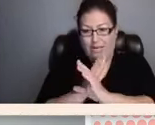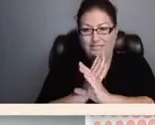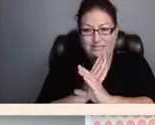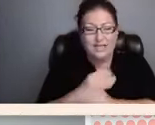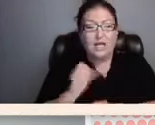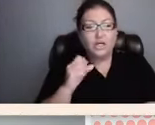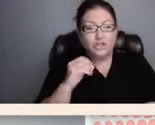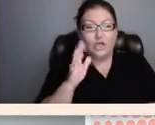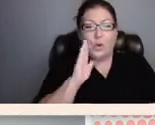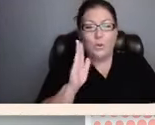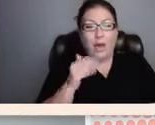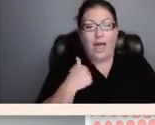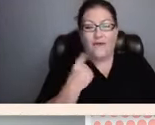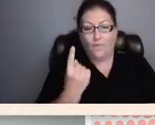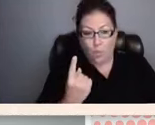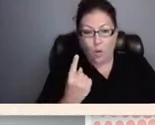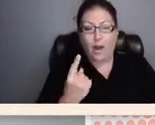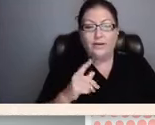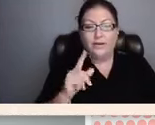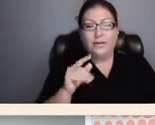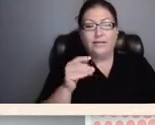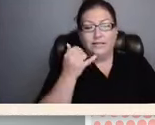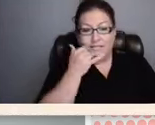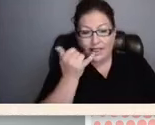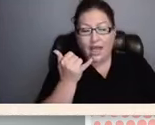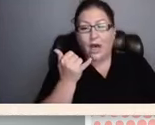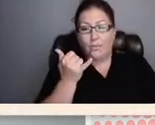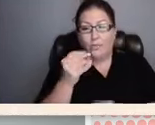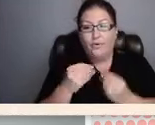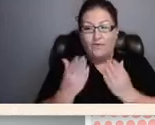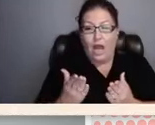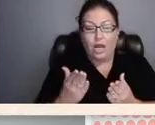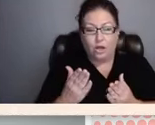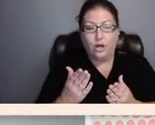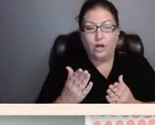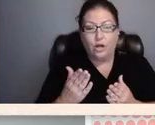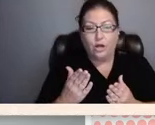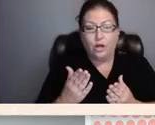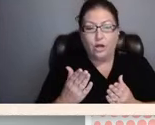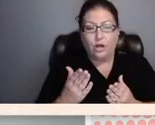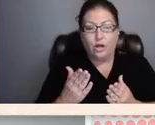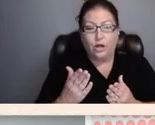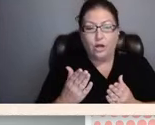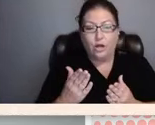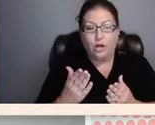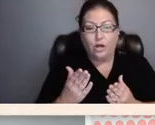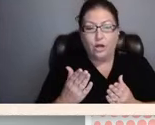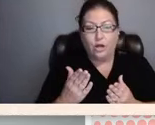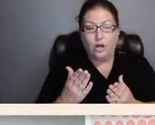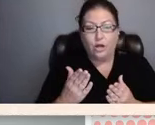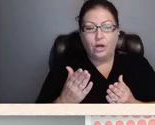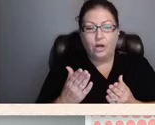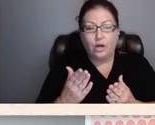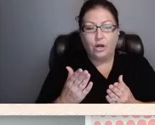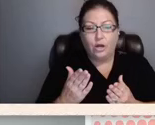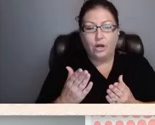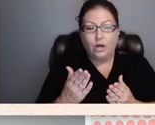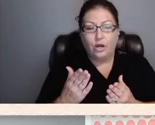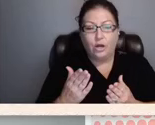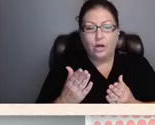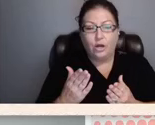one telehealth provider statewide. This will be available that anyone would be able to call